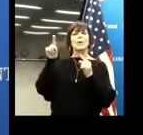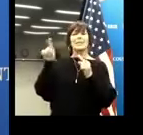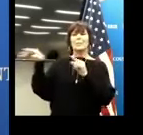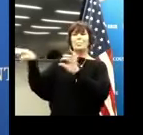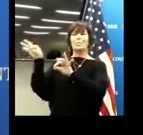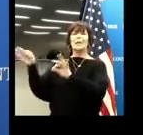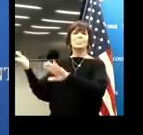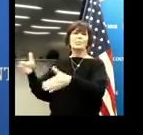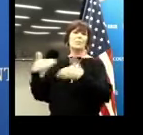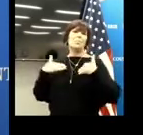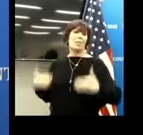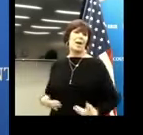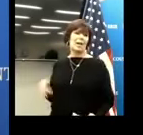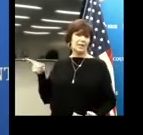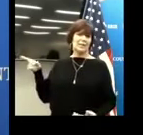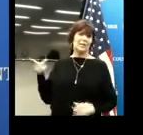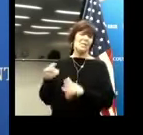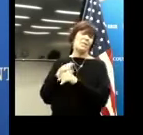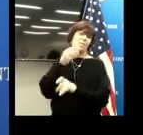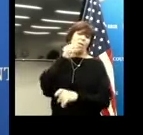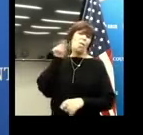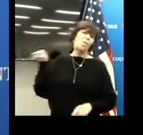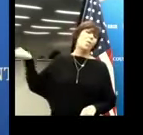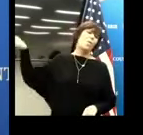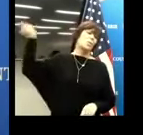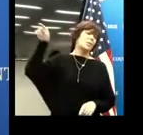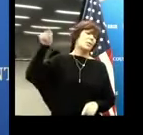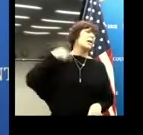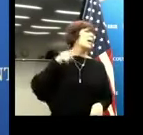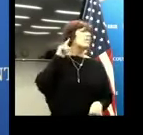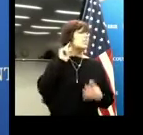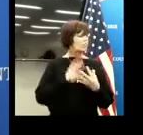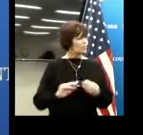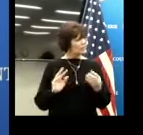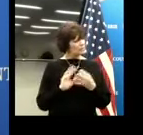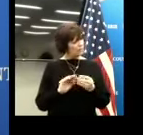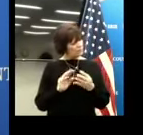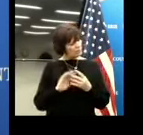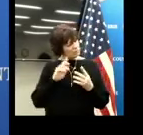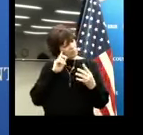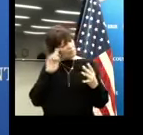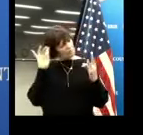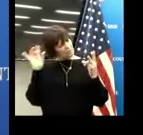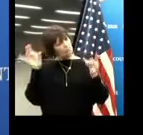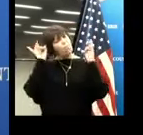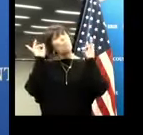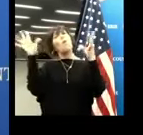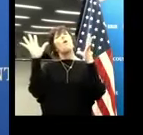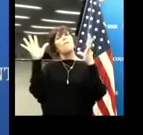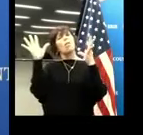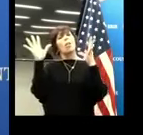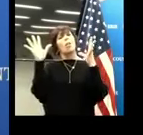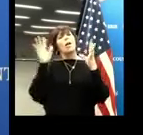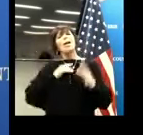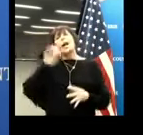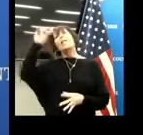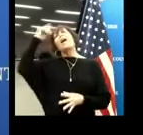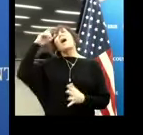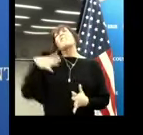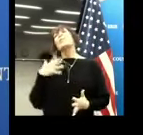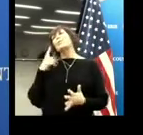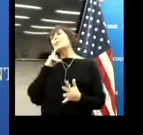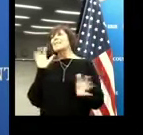pickup from the homes. And I've heard the stories from Sean. It was absolutely horrendous. And I think the governor was just talking